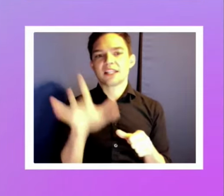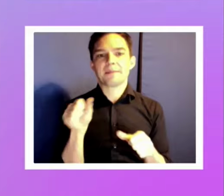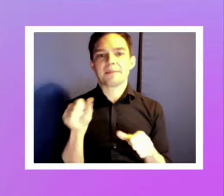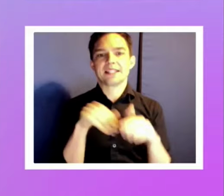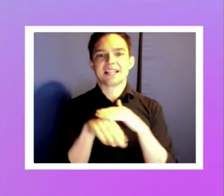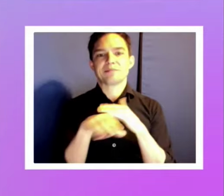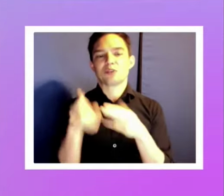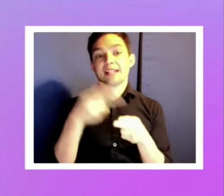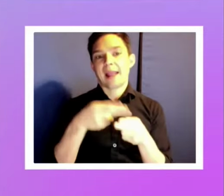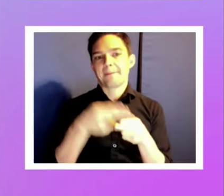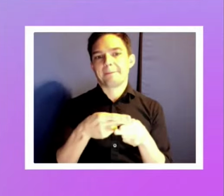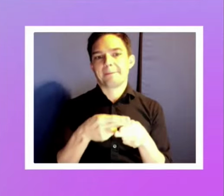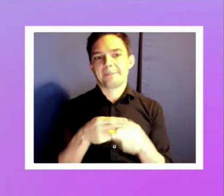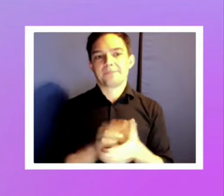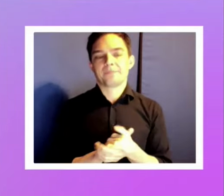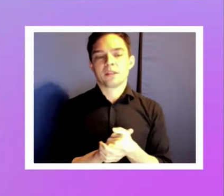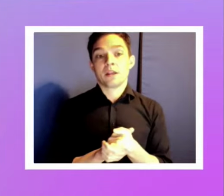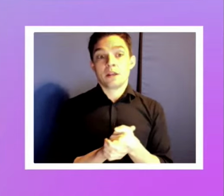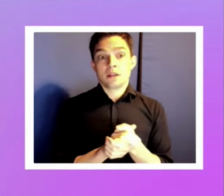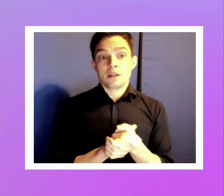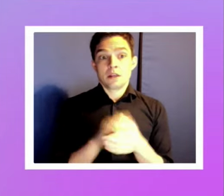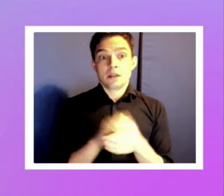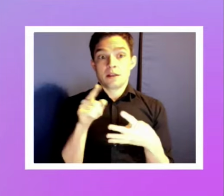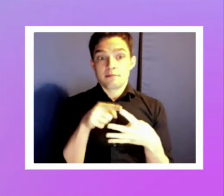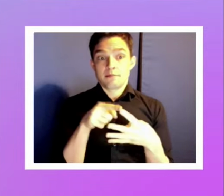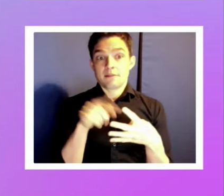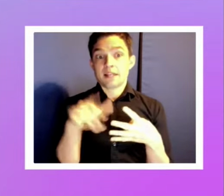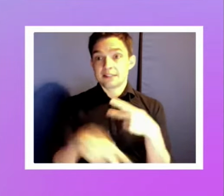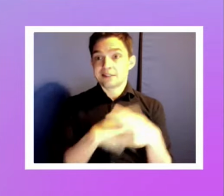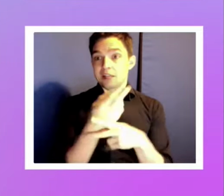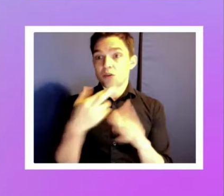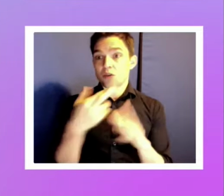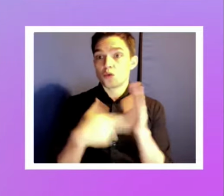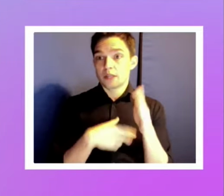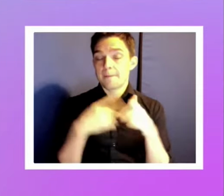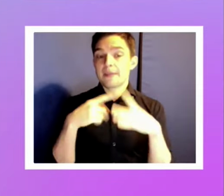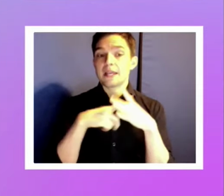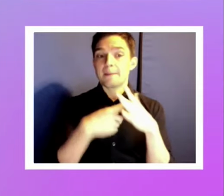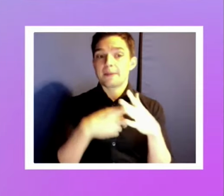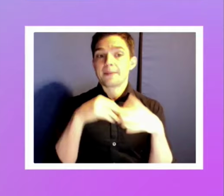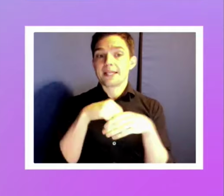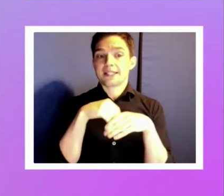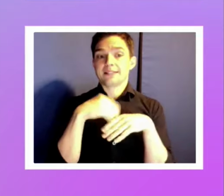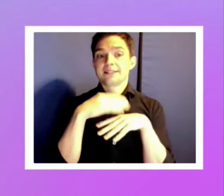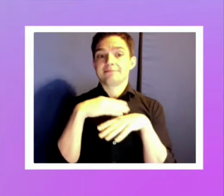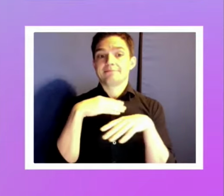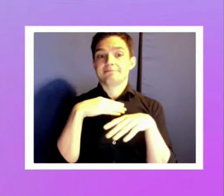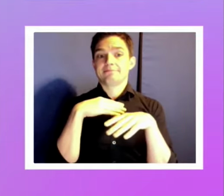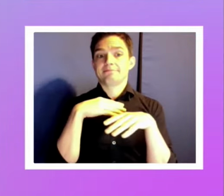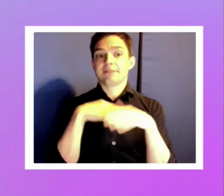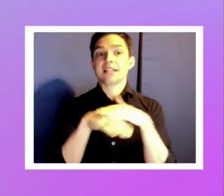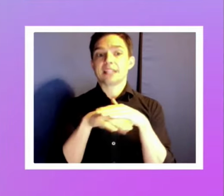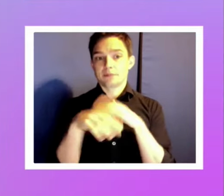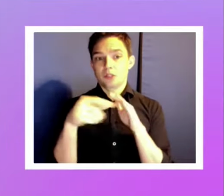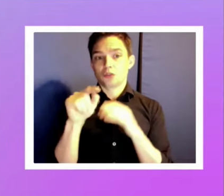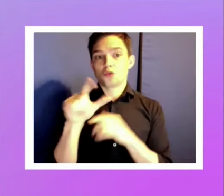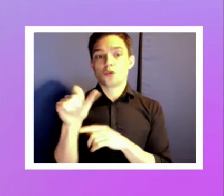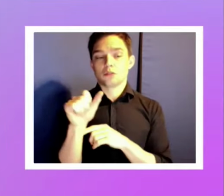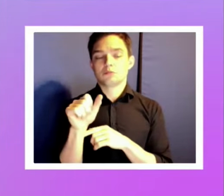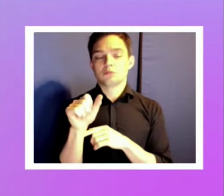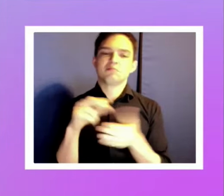name. This is the type of rule that can be implemented in accessibility tools. So lots of